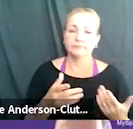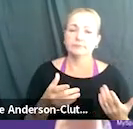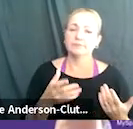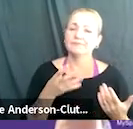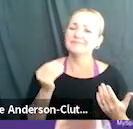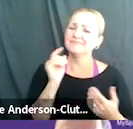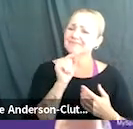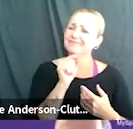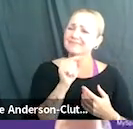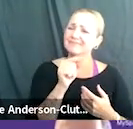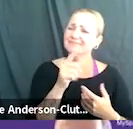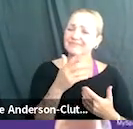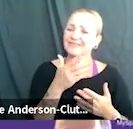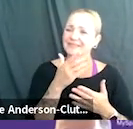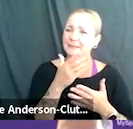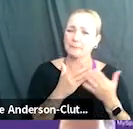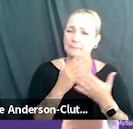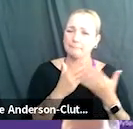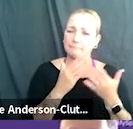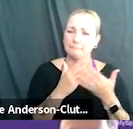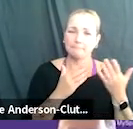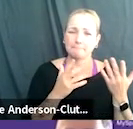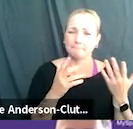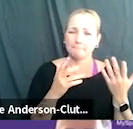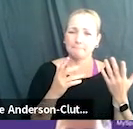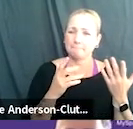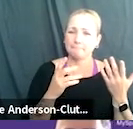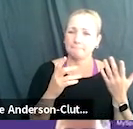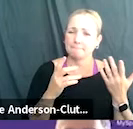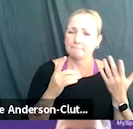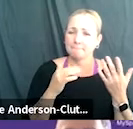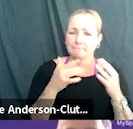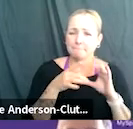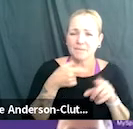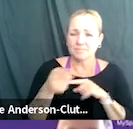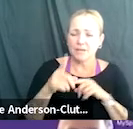related to group A beta hemolytic streptococcus.